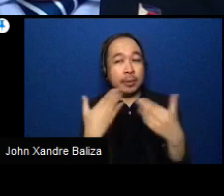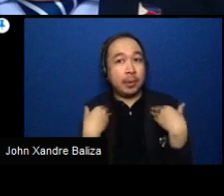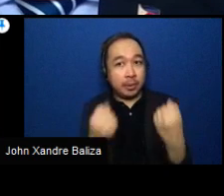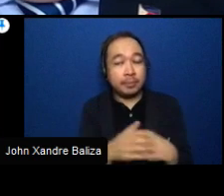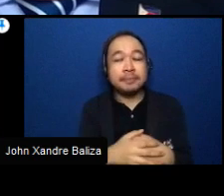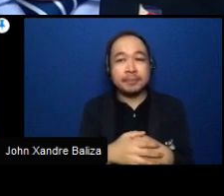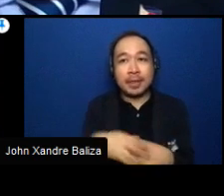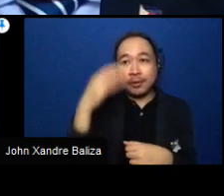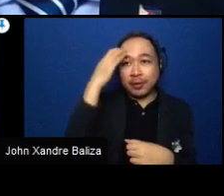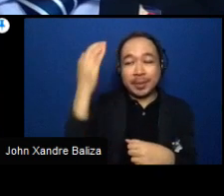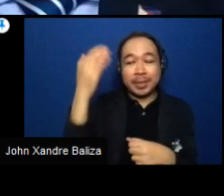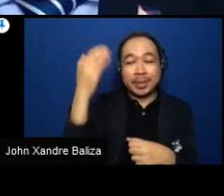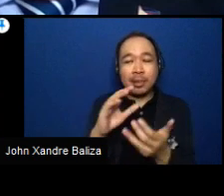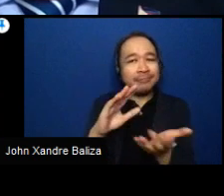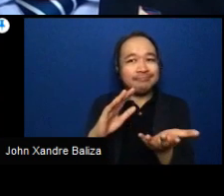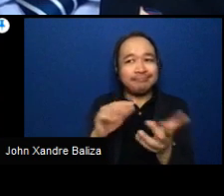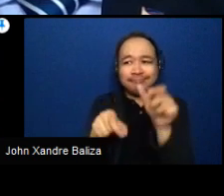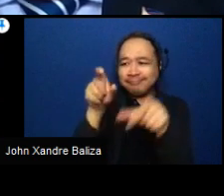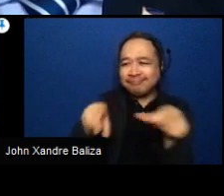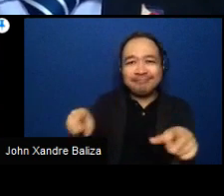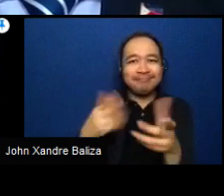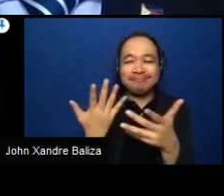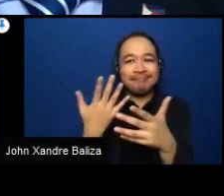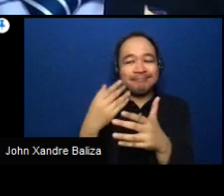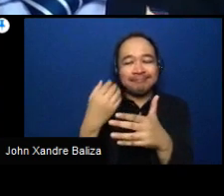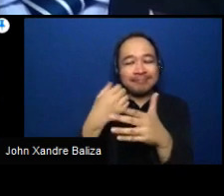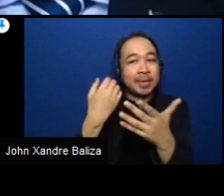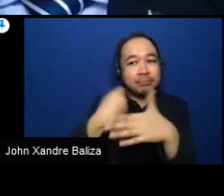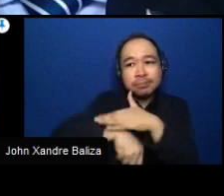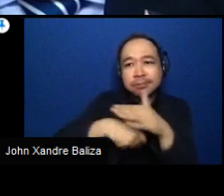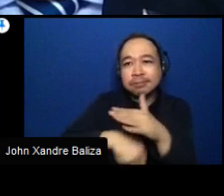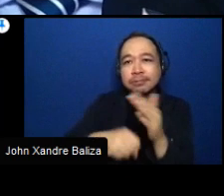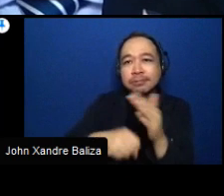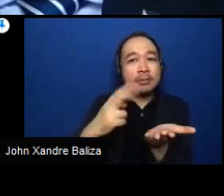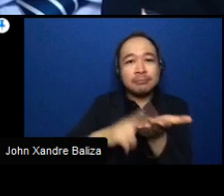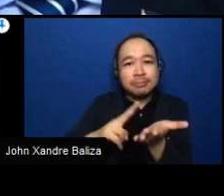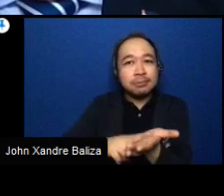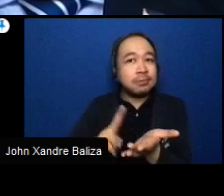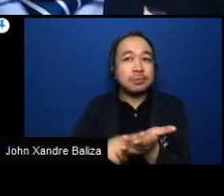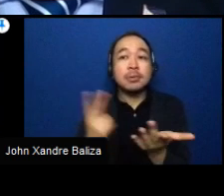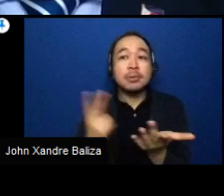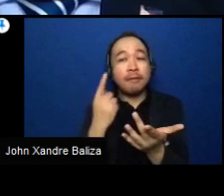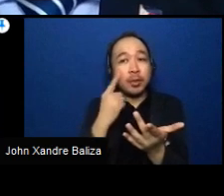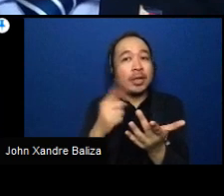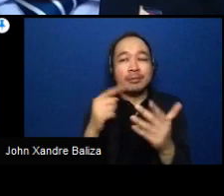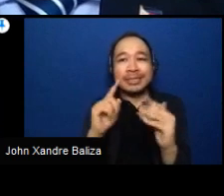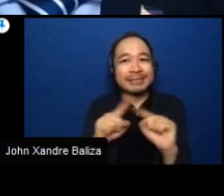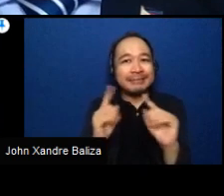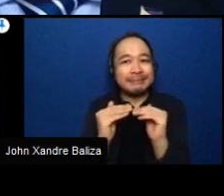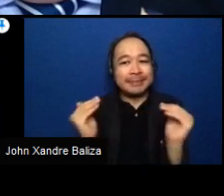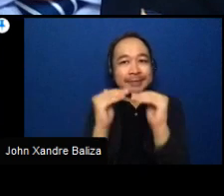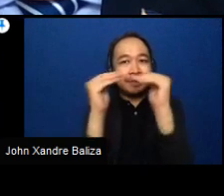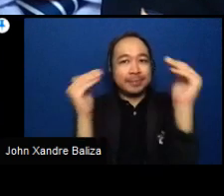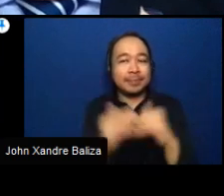statistics, and other administrative databases and information systems at all levels. We also have